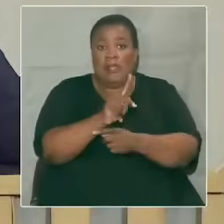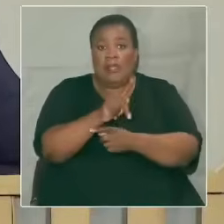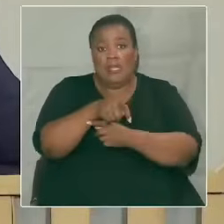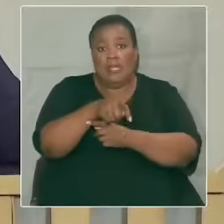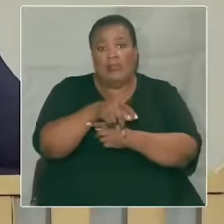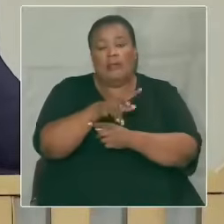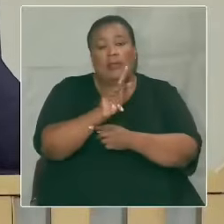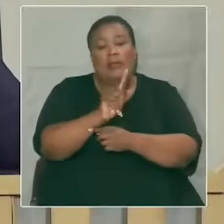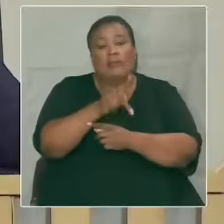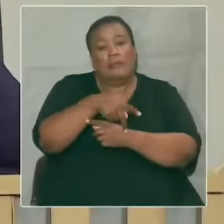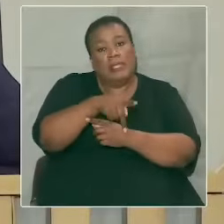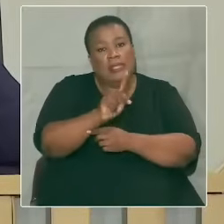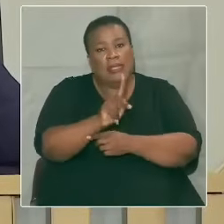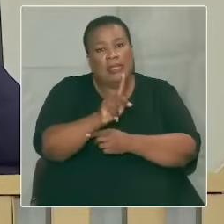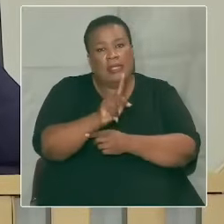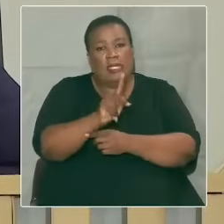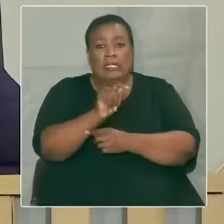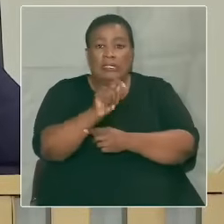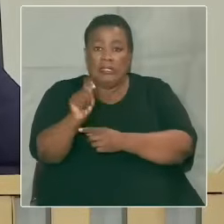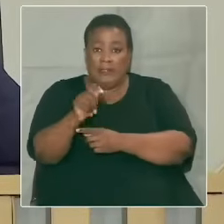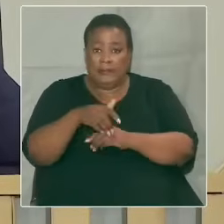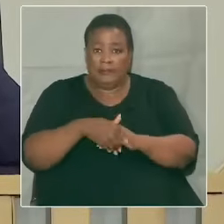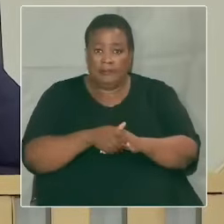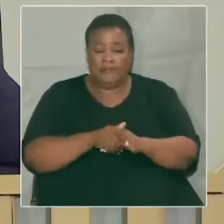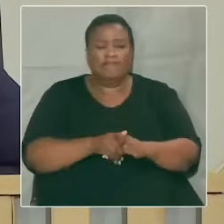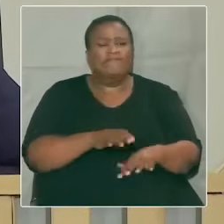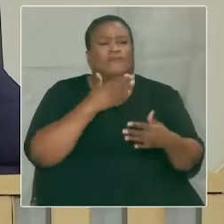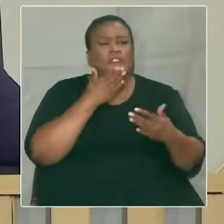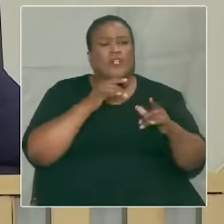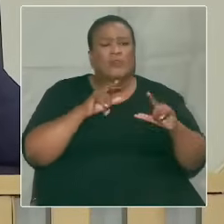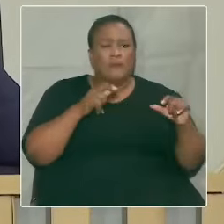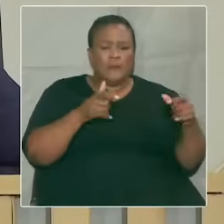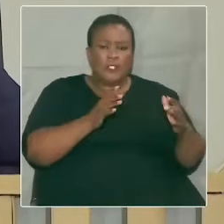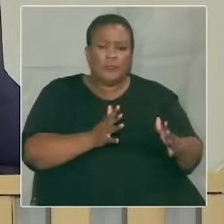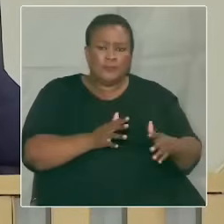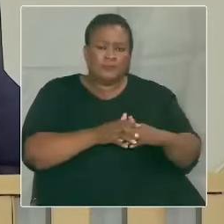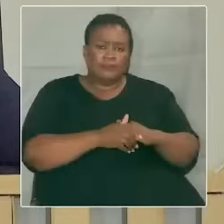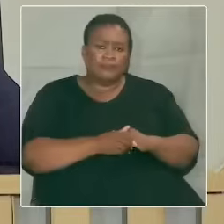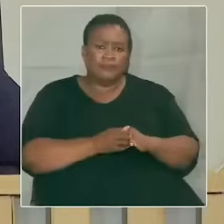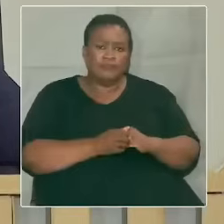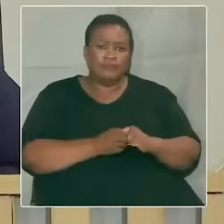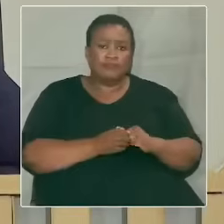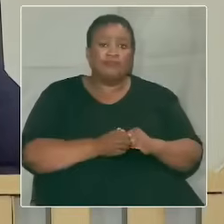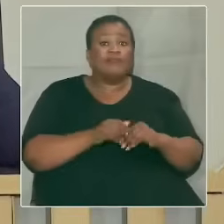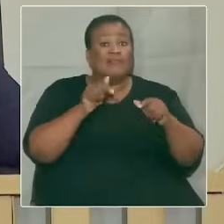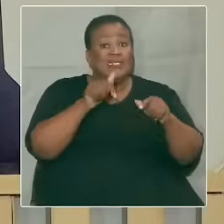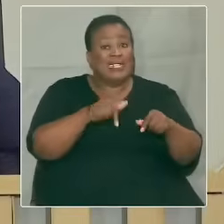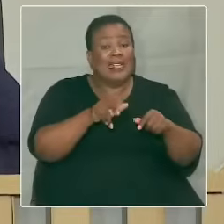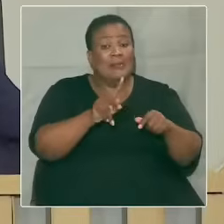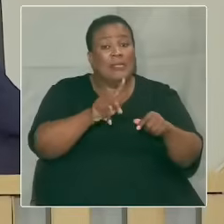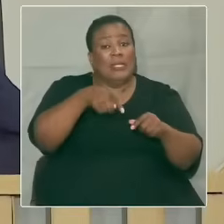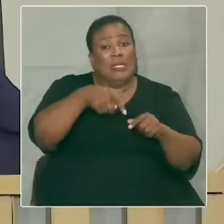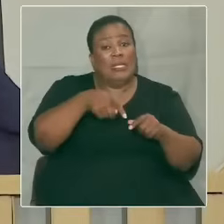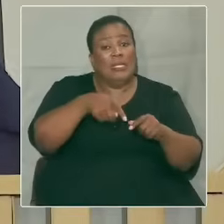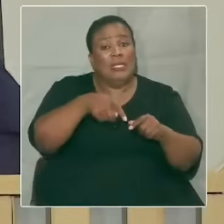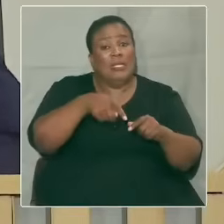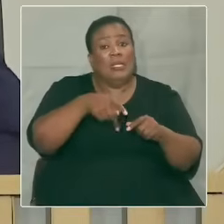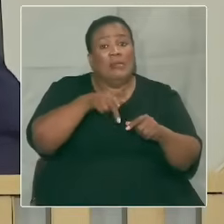Thanks, Commissioners. The political killing task team was not the first task team